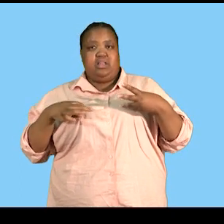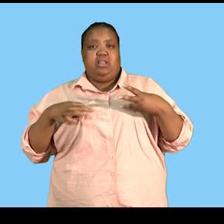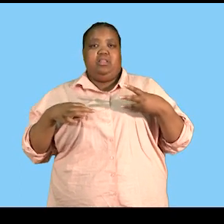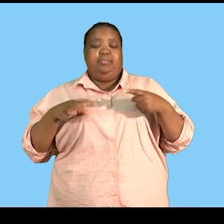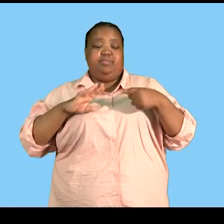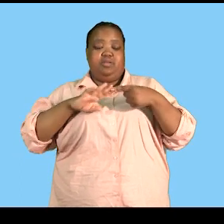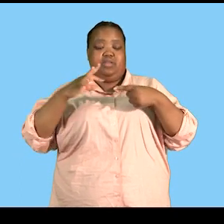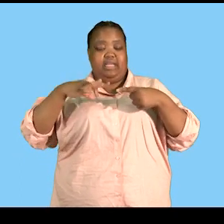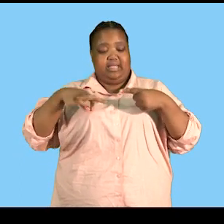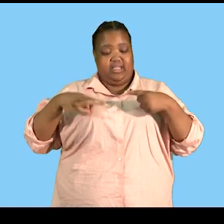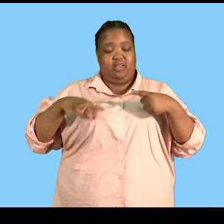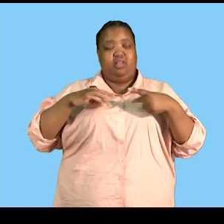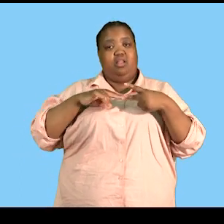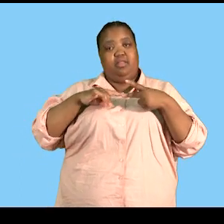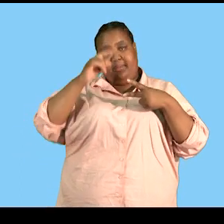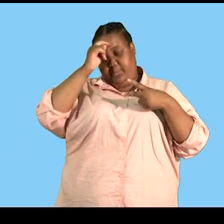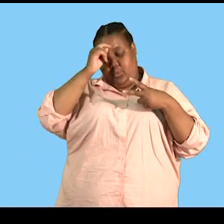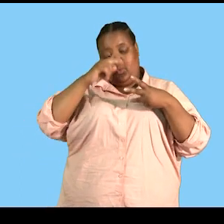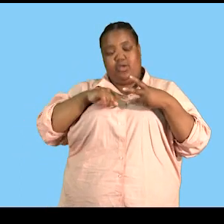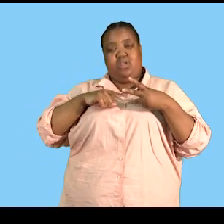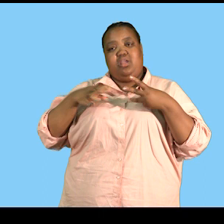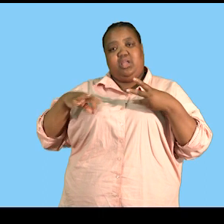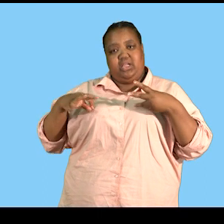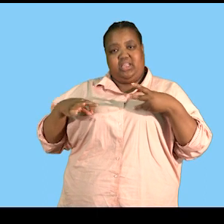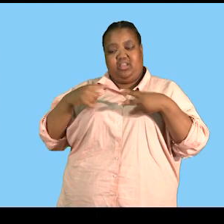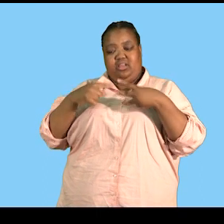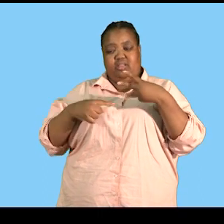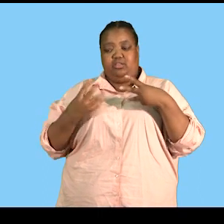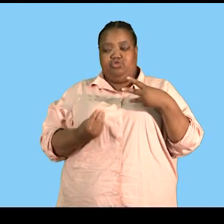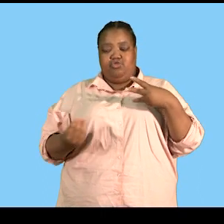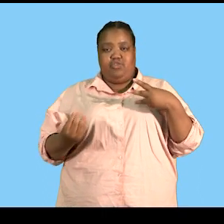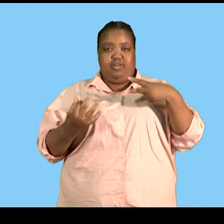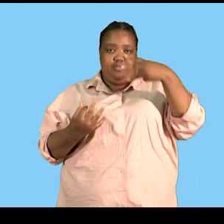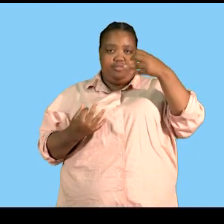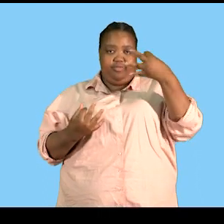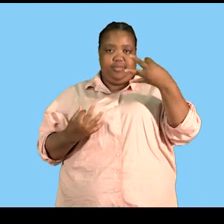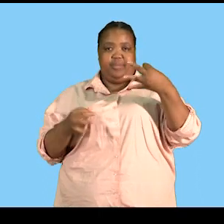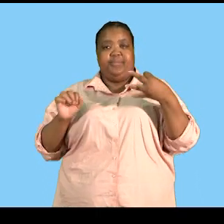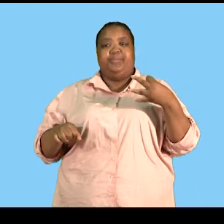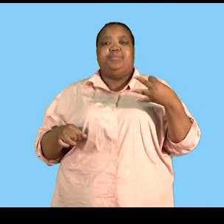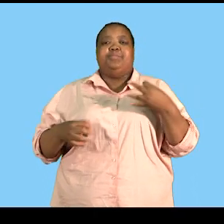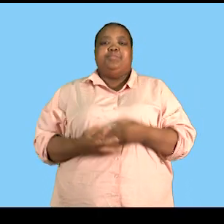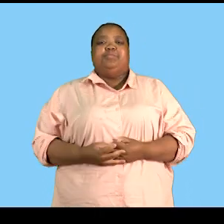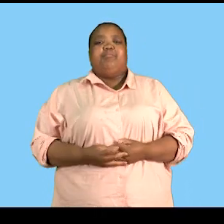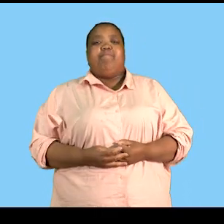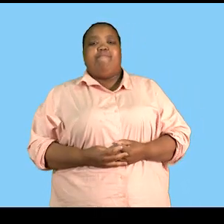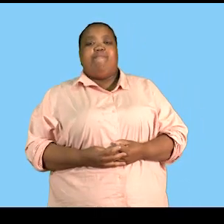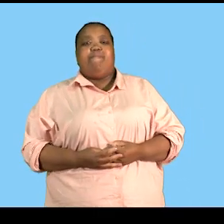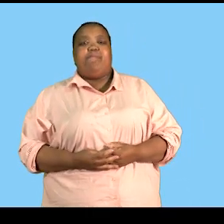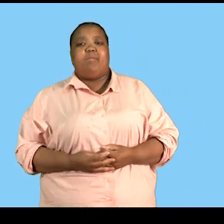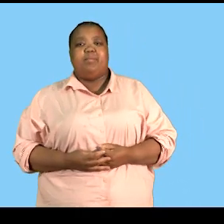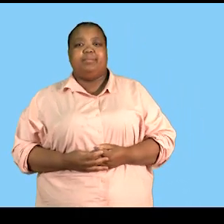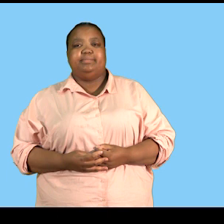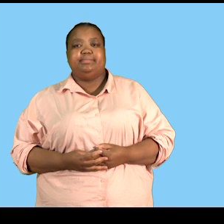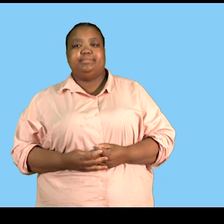children. Girl, a boy, and a girl. So now, let's